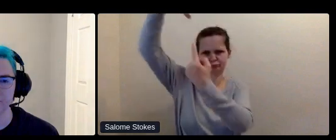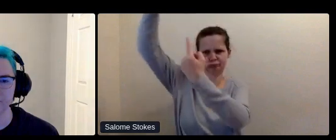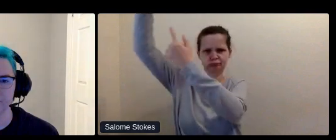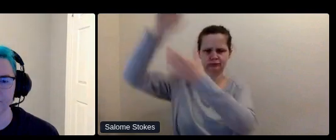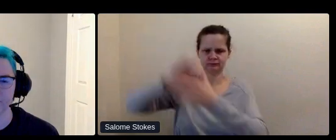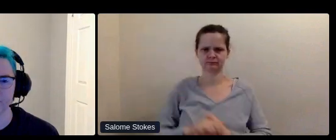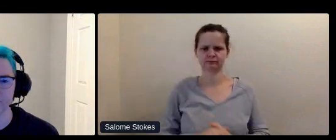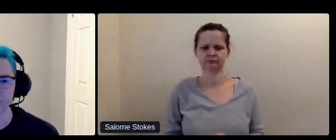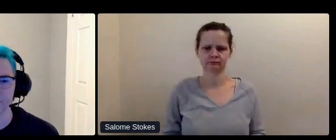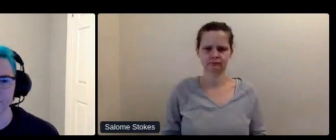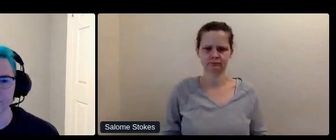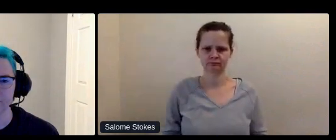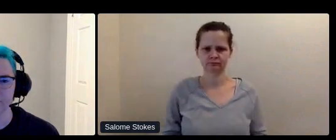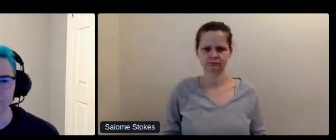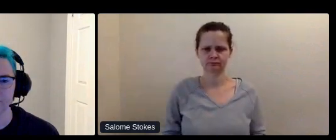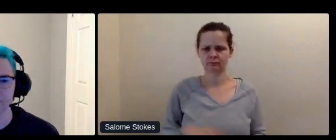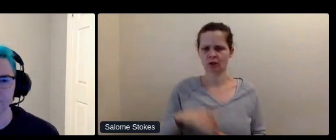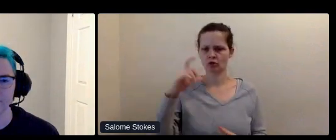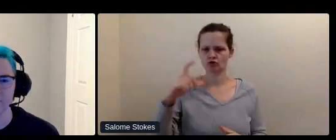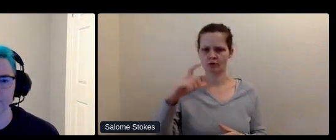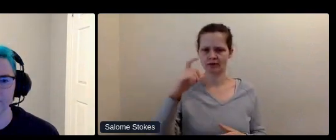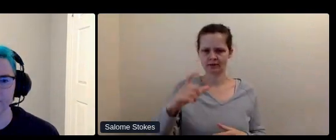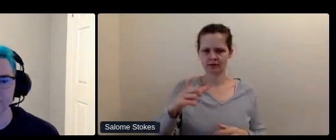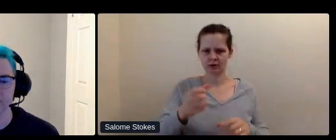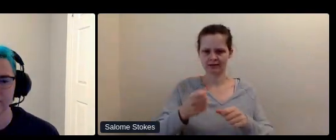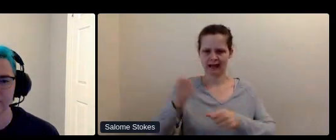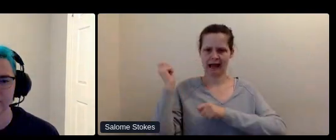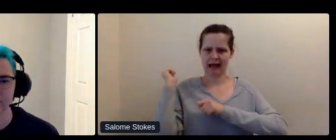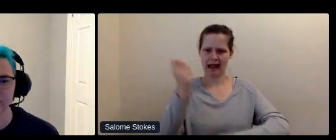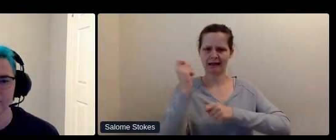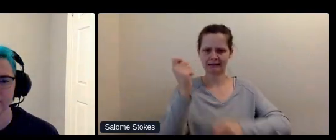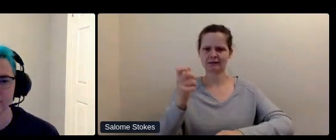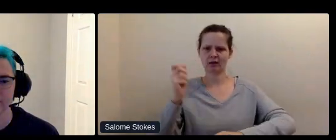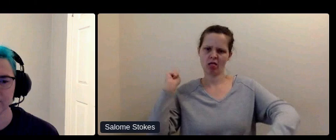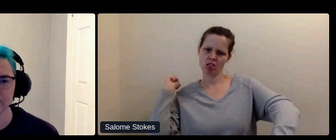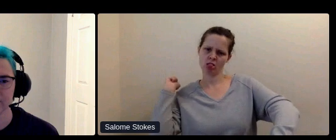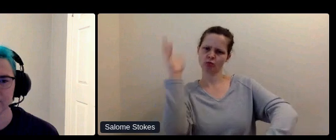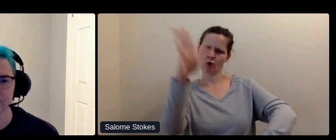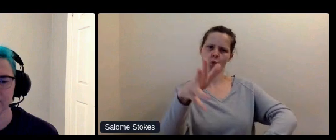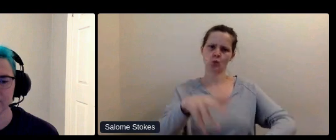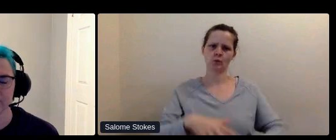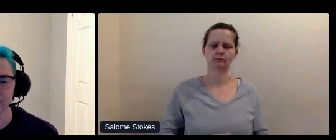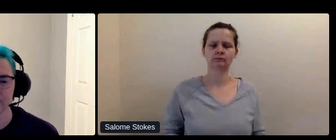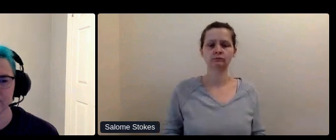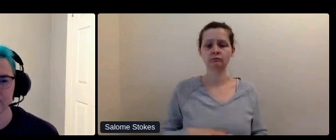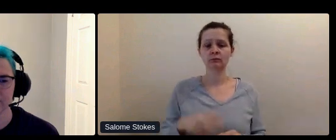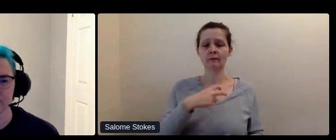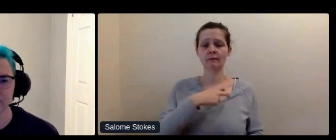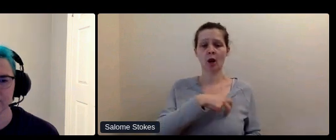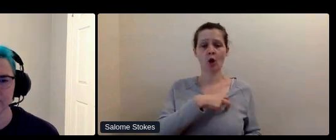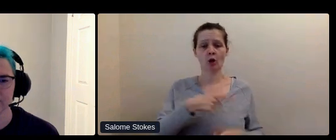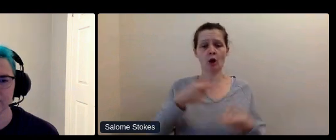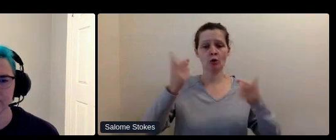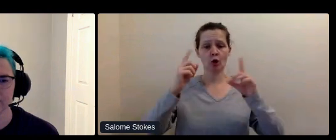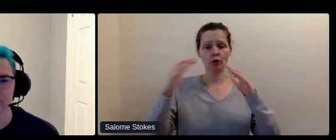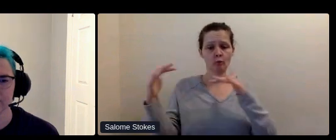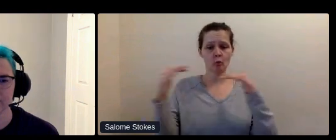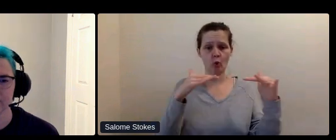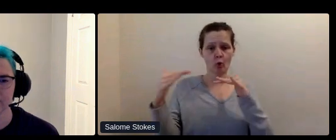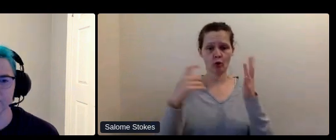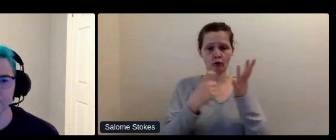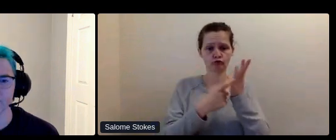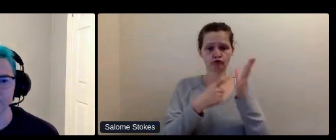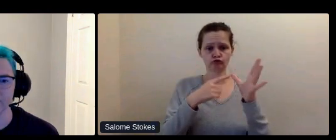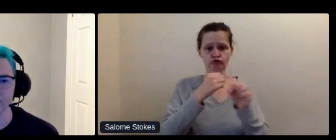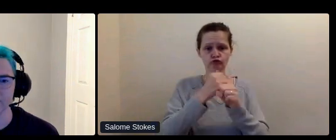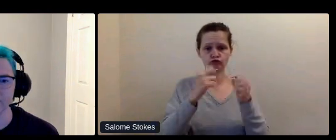Kratos throws the Leviathan axe into Thor's hammer. Logo, God of War, Ragnarok. We will make our own destiny.